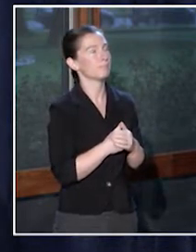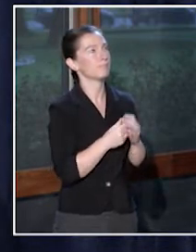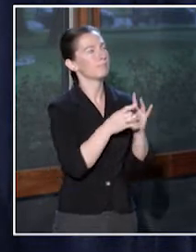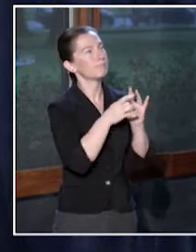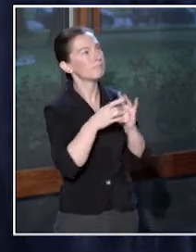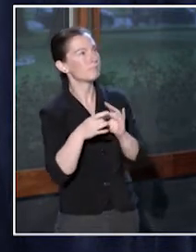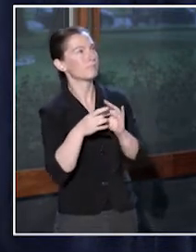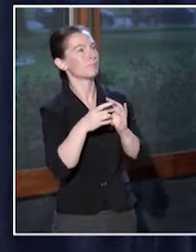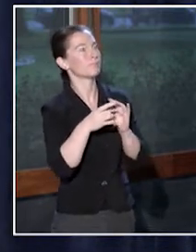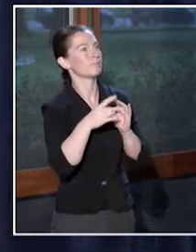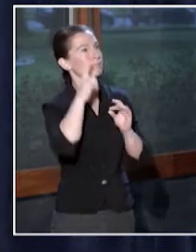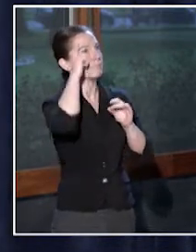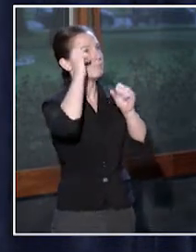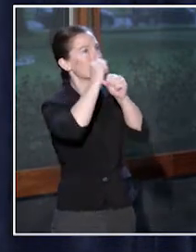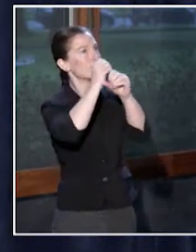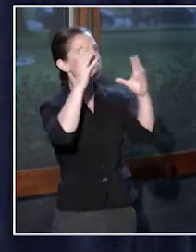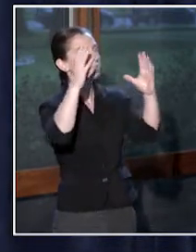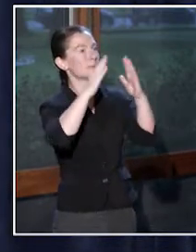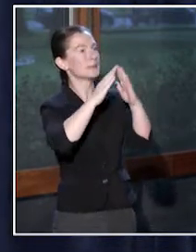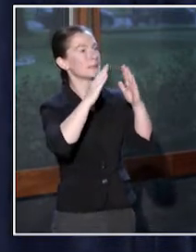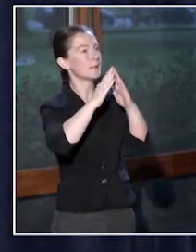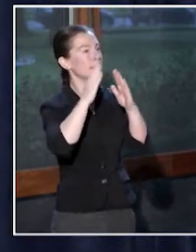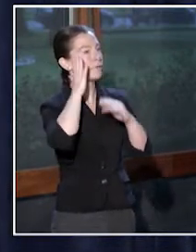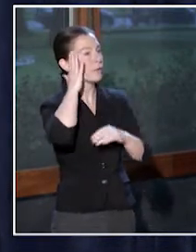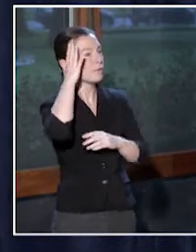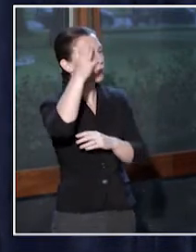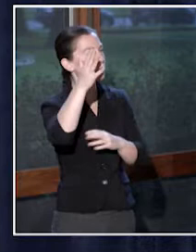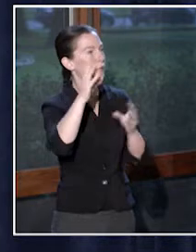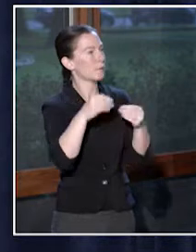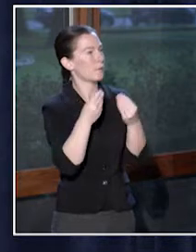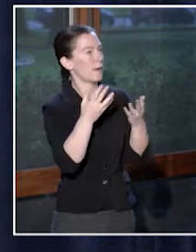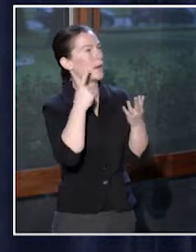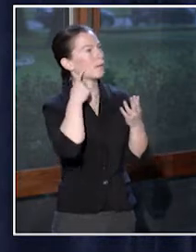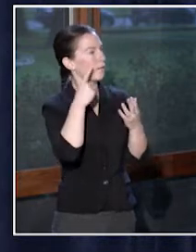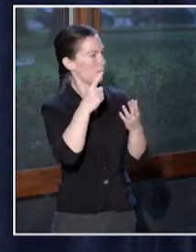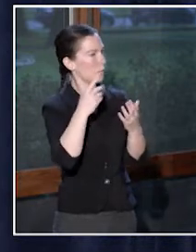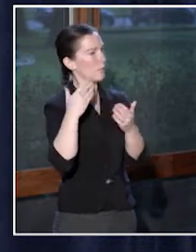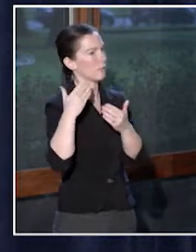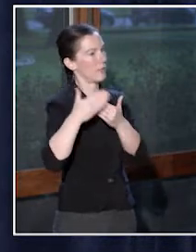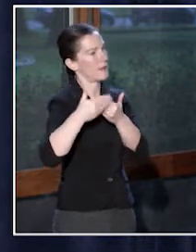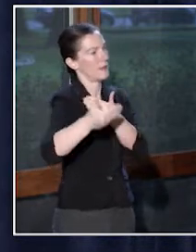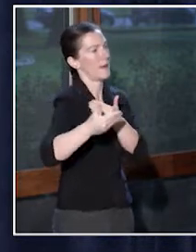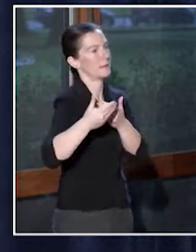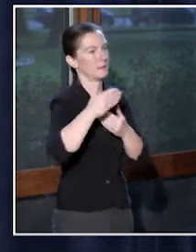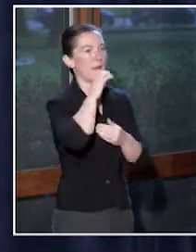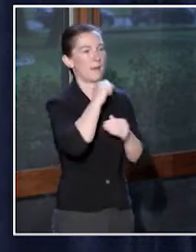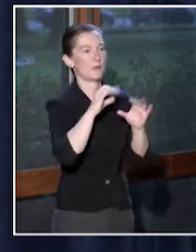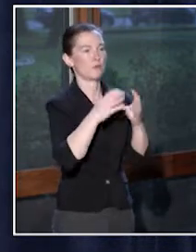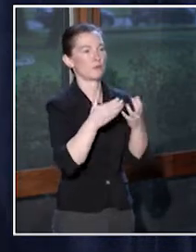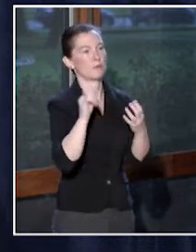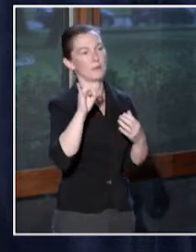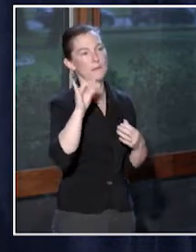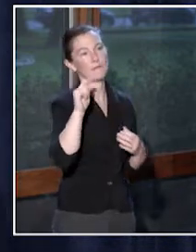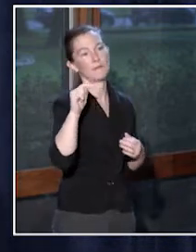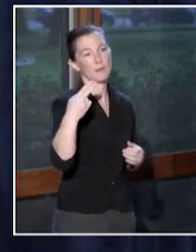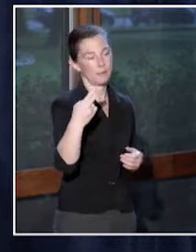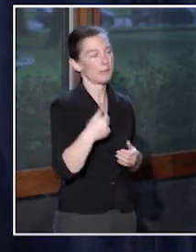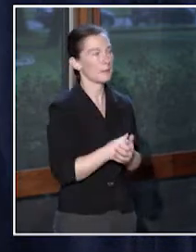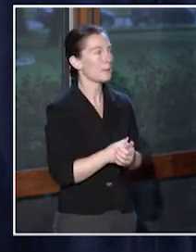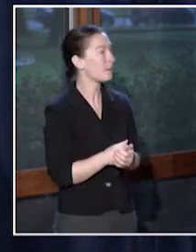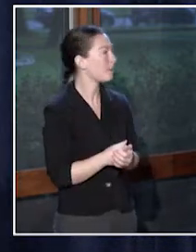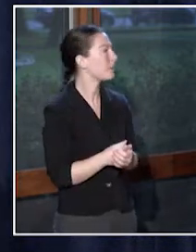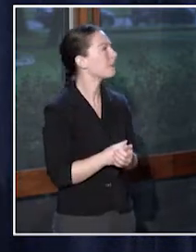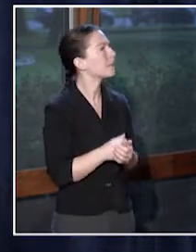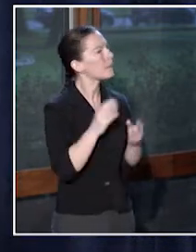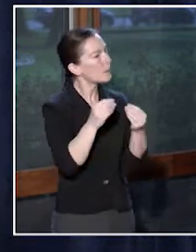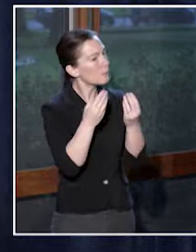next generation, people like Faith, and I believe every young person, an opportunity to connect to jobs and eventually to